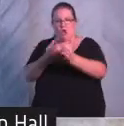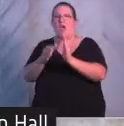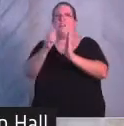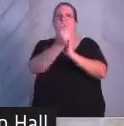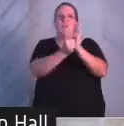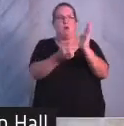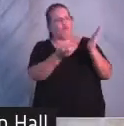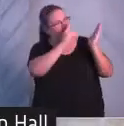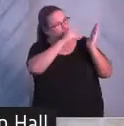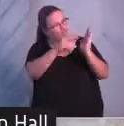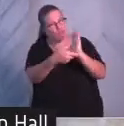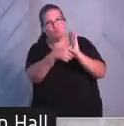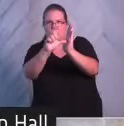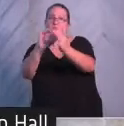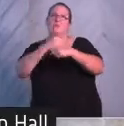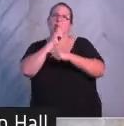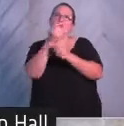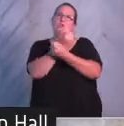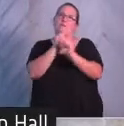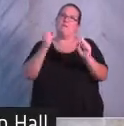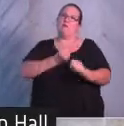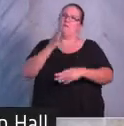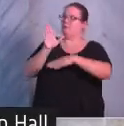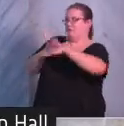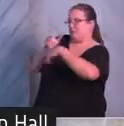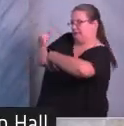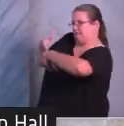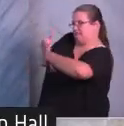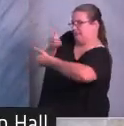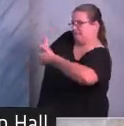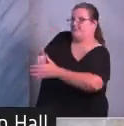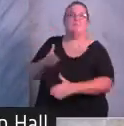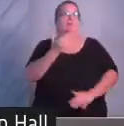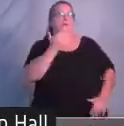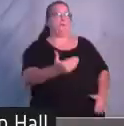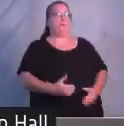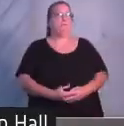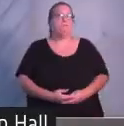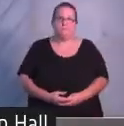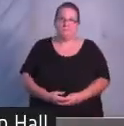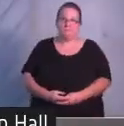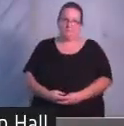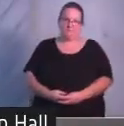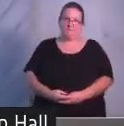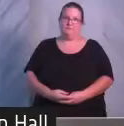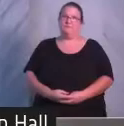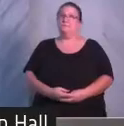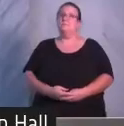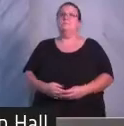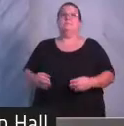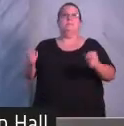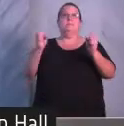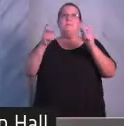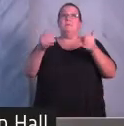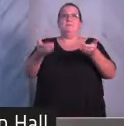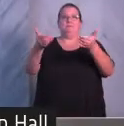with interest to ensure that free speech rights of Canadians are protected. Thank you. Thank you. All right, and with that, we will